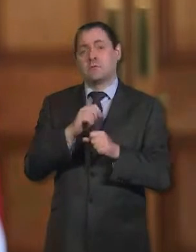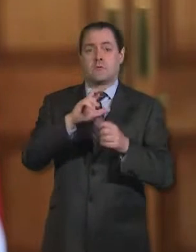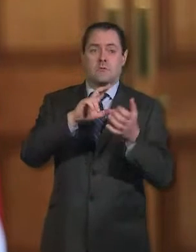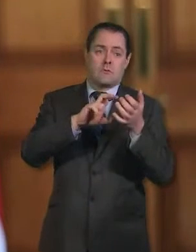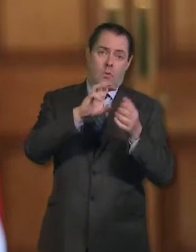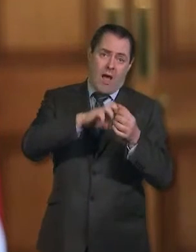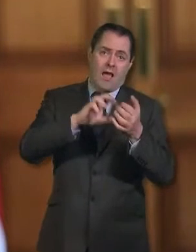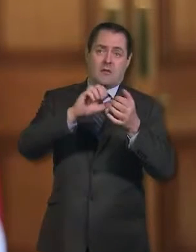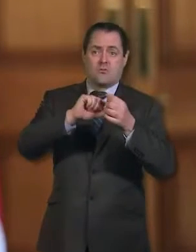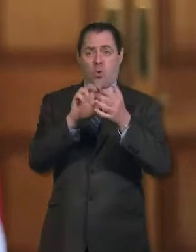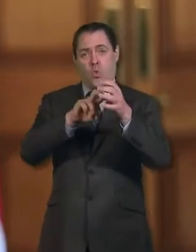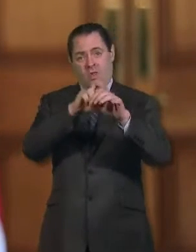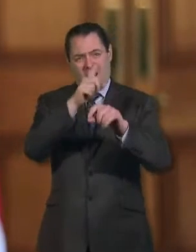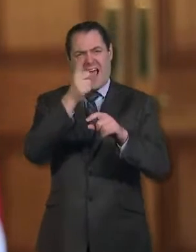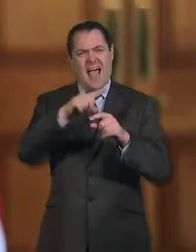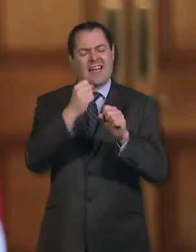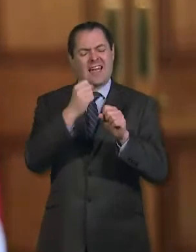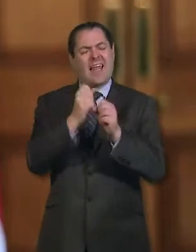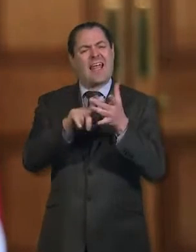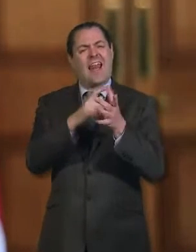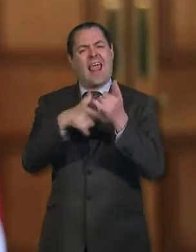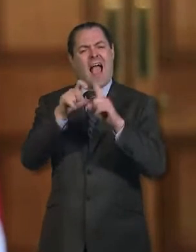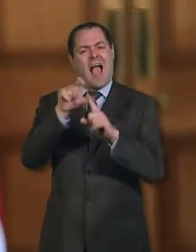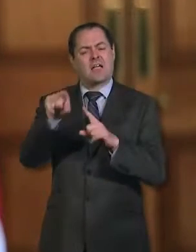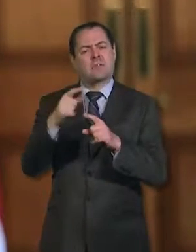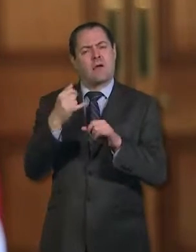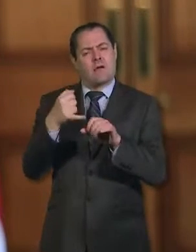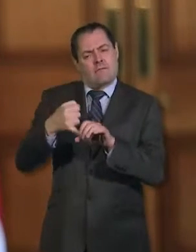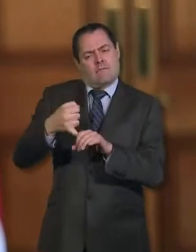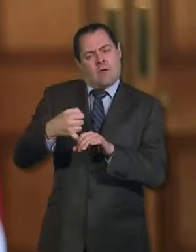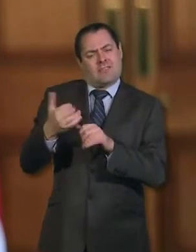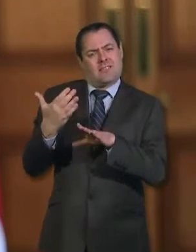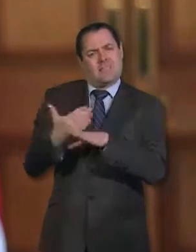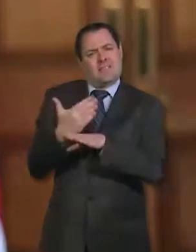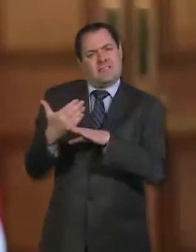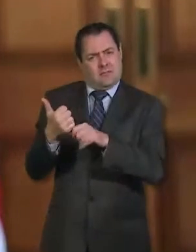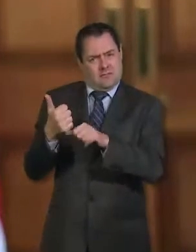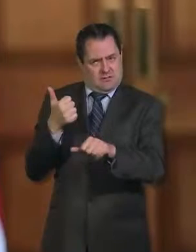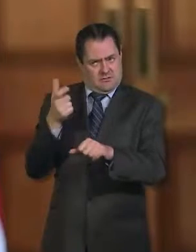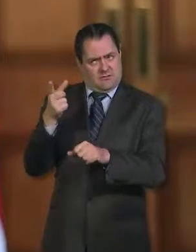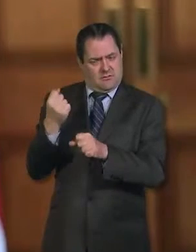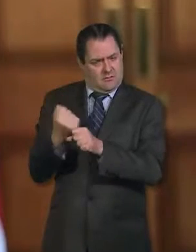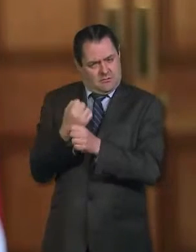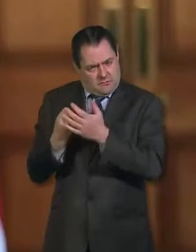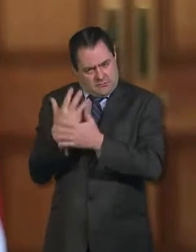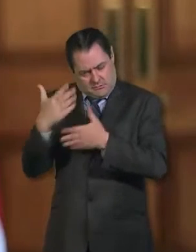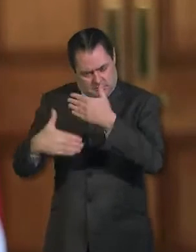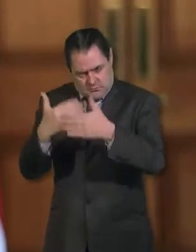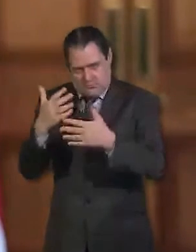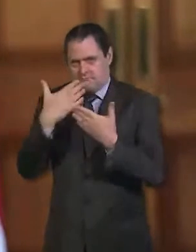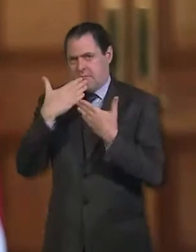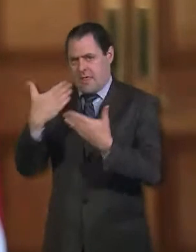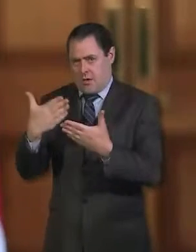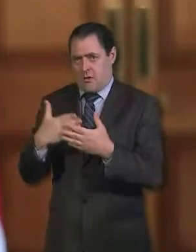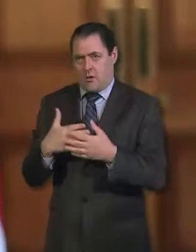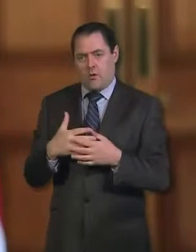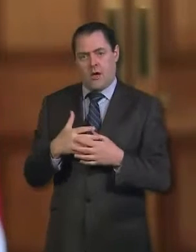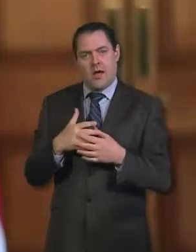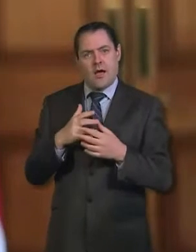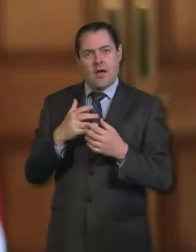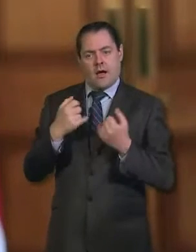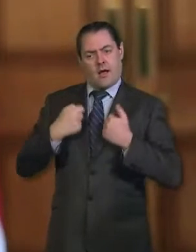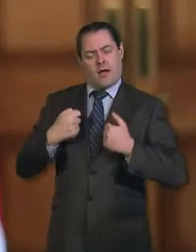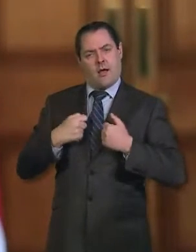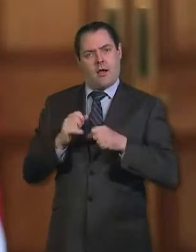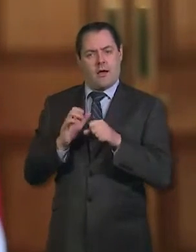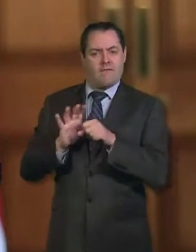in making it happen. After all, it's worth remembering that in the battle against this virus, we are all on the same